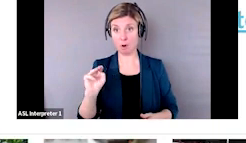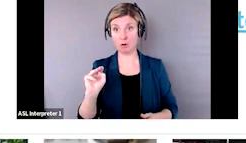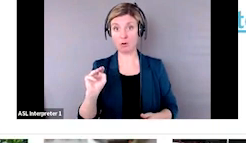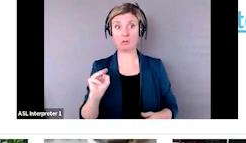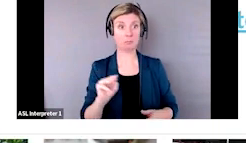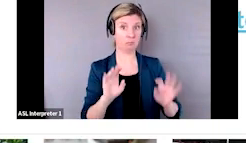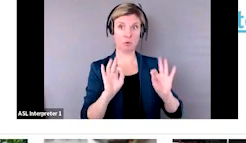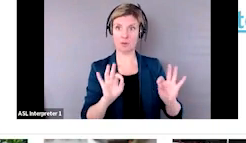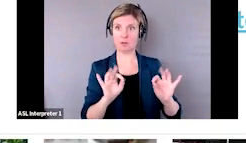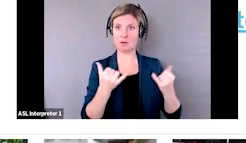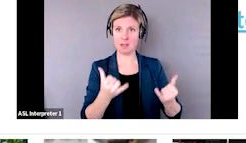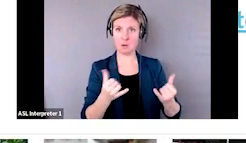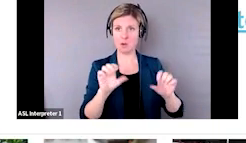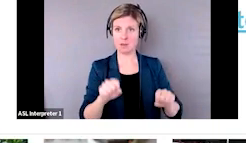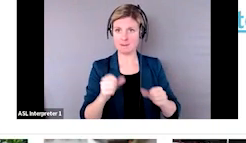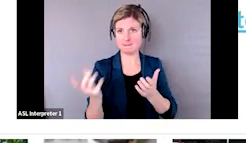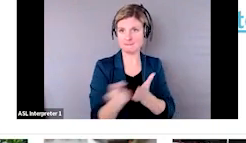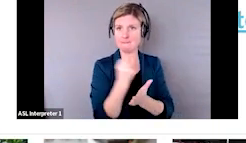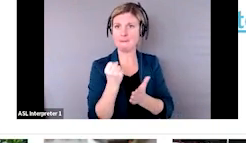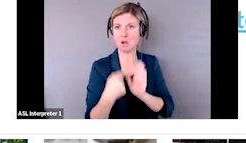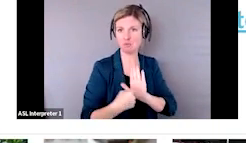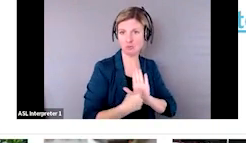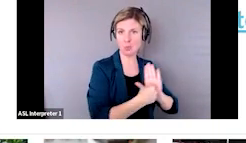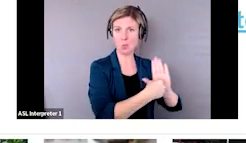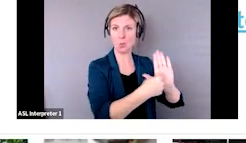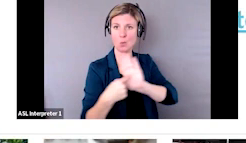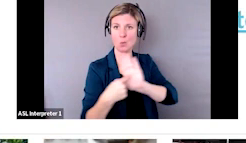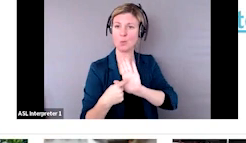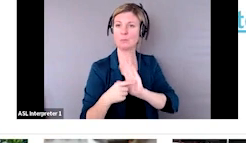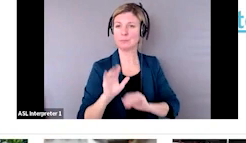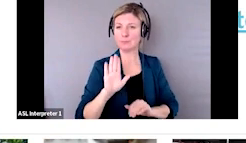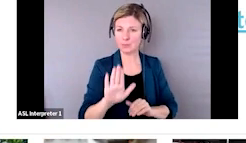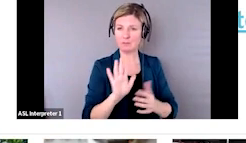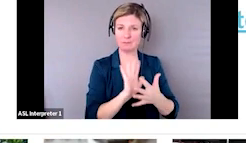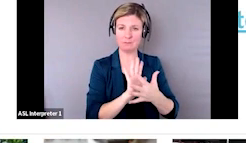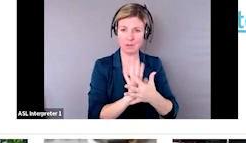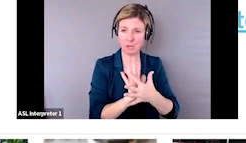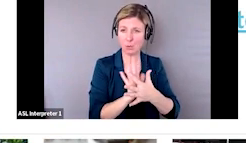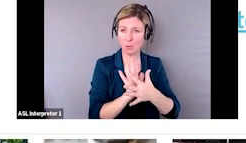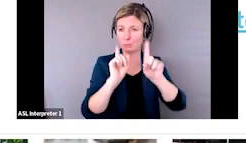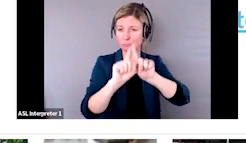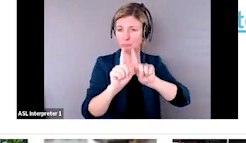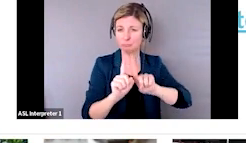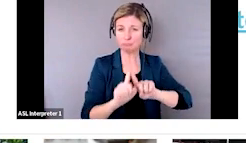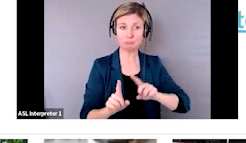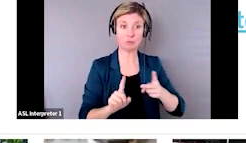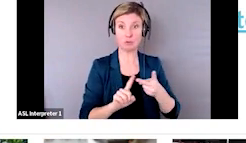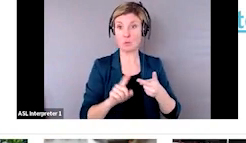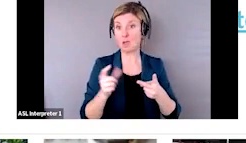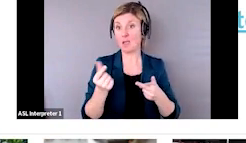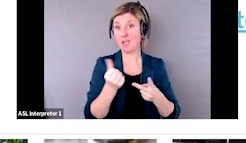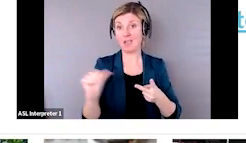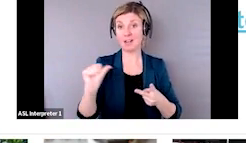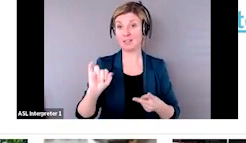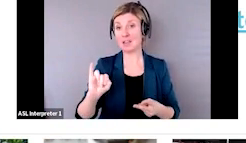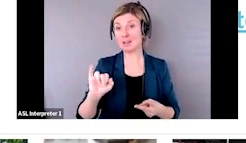how to use this, right? We can show video content, right? We can use some of the influencer videos and